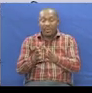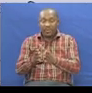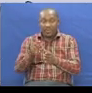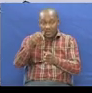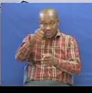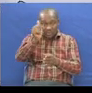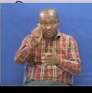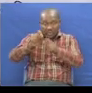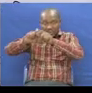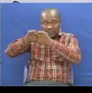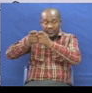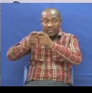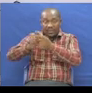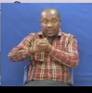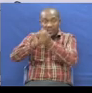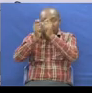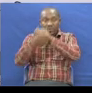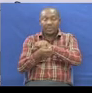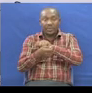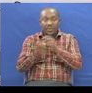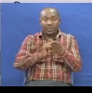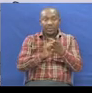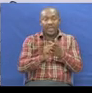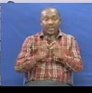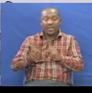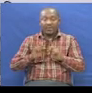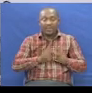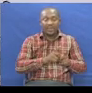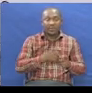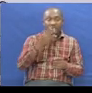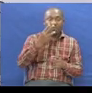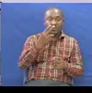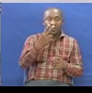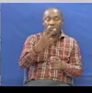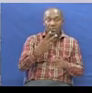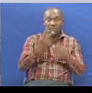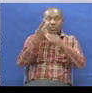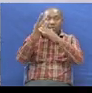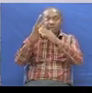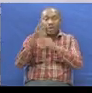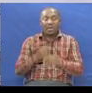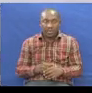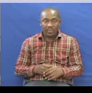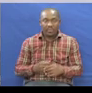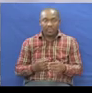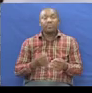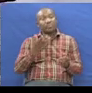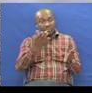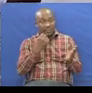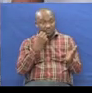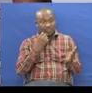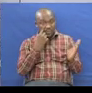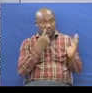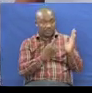that you can write it in the form of difference of 2 square. We can see one more example.